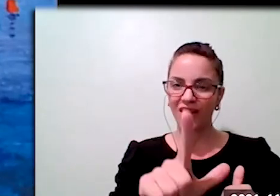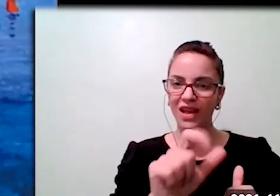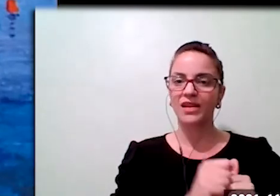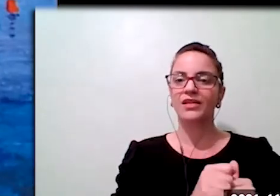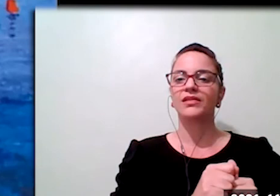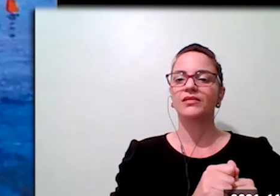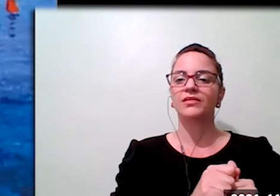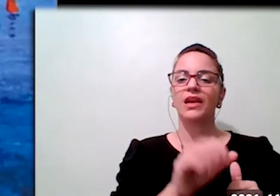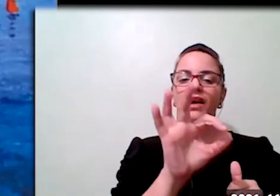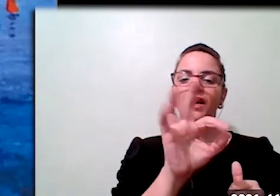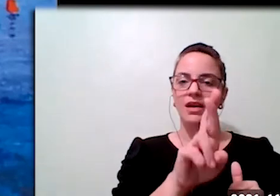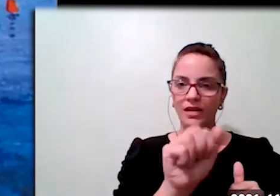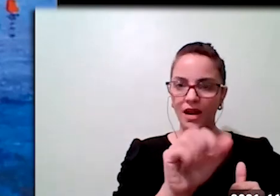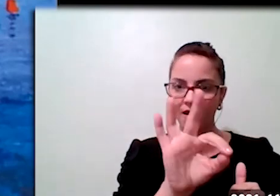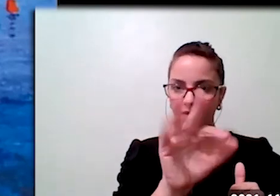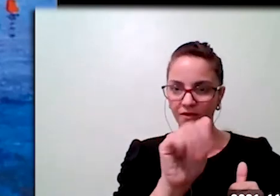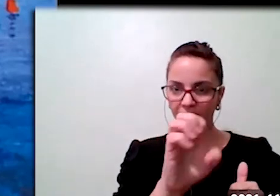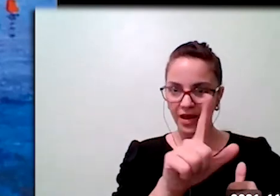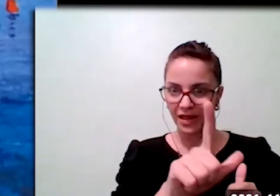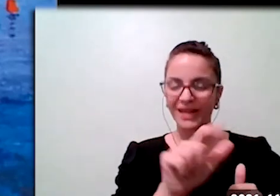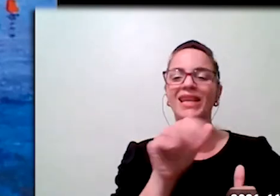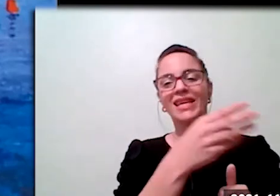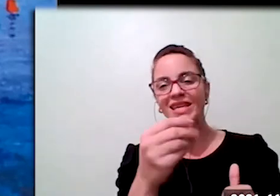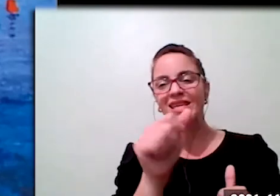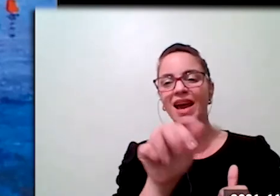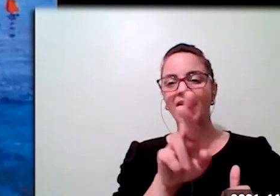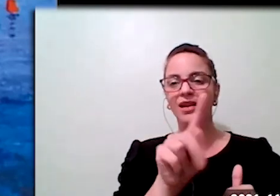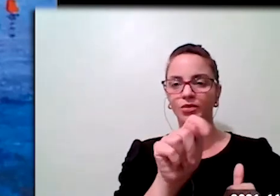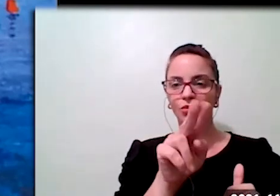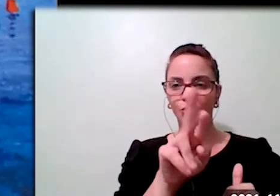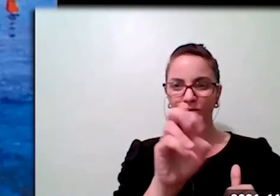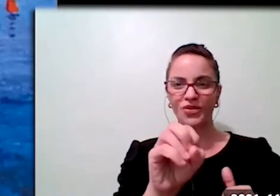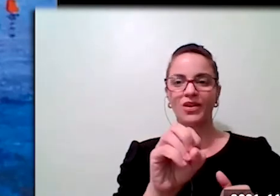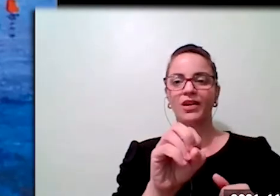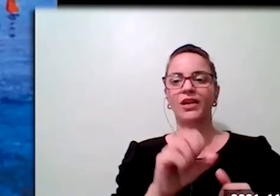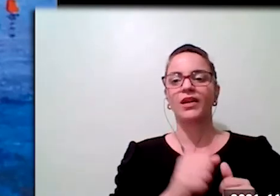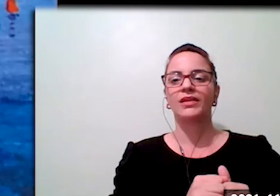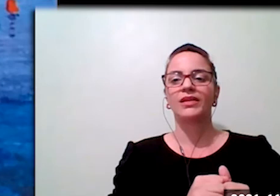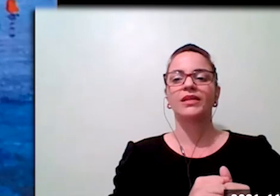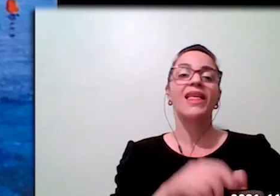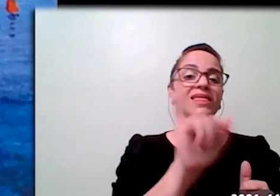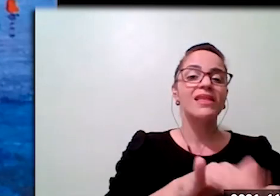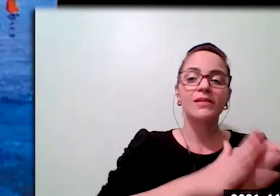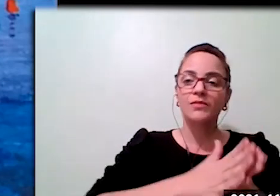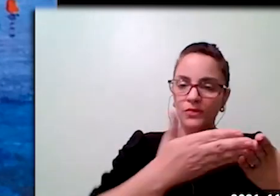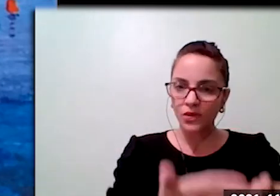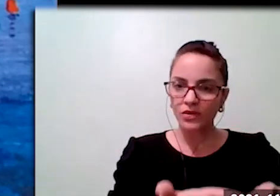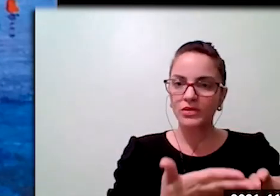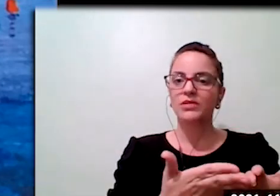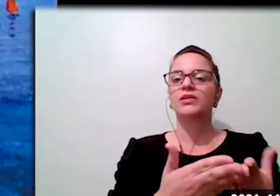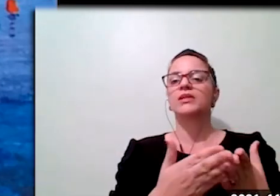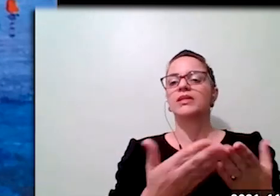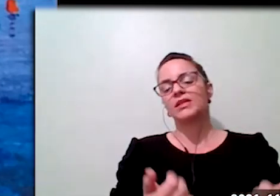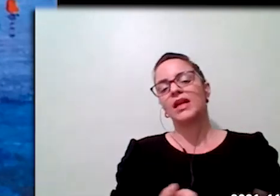Tufiño, and Arturo Von Hart. The book was dedicated to Dr.